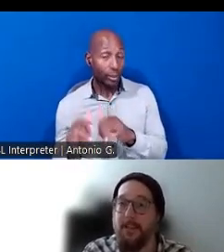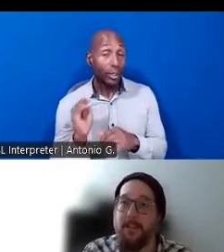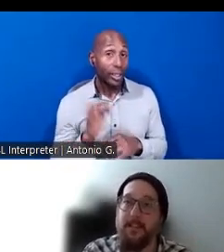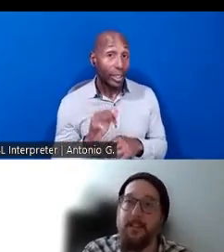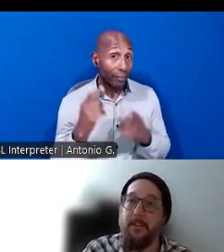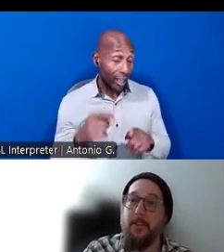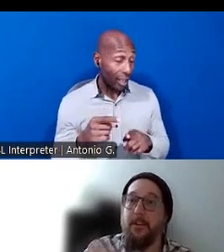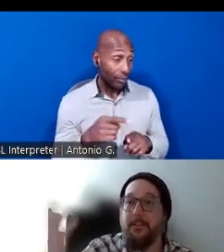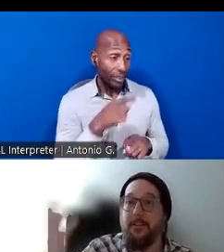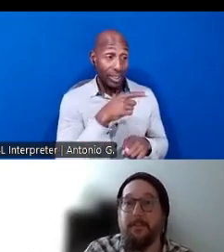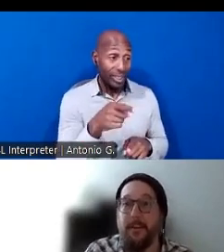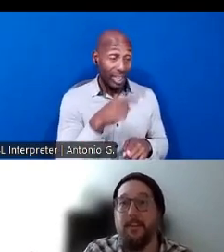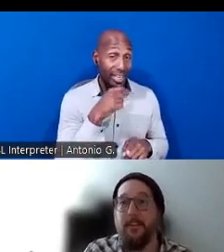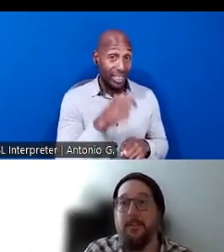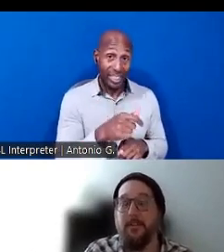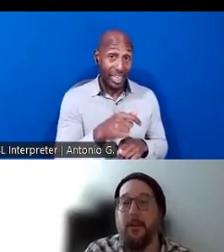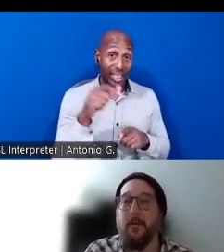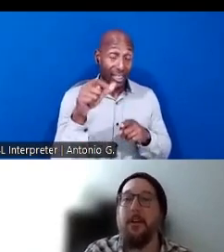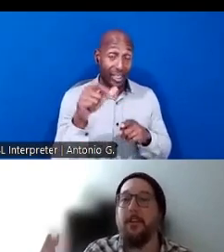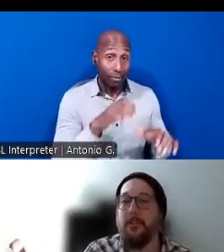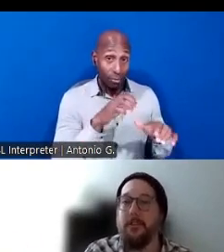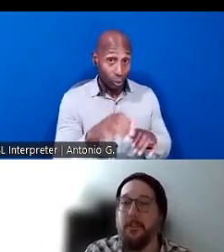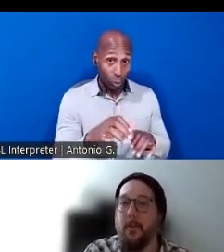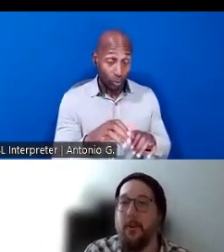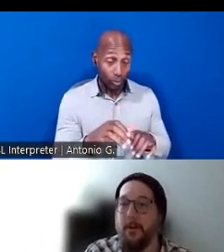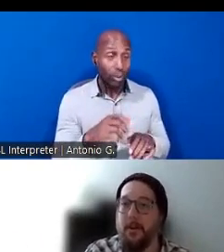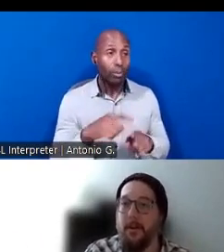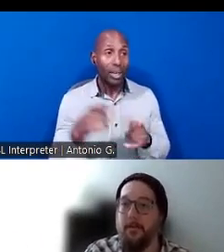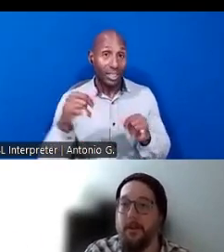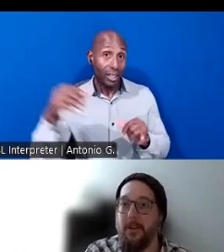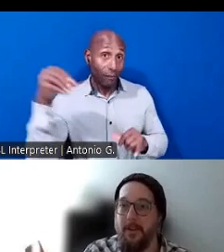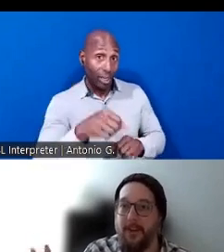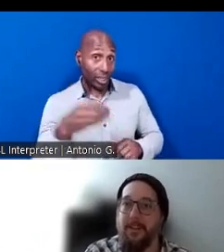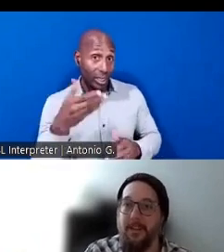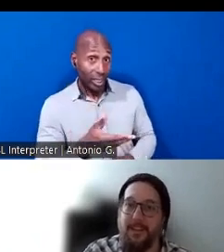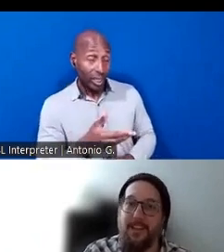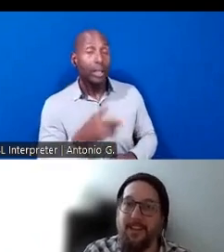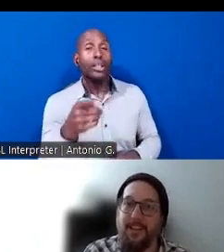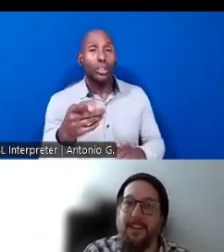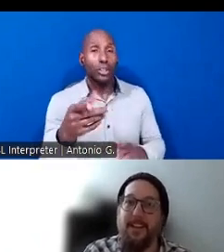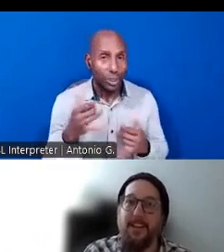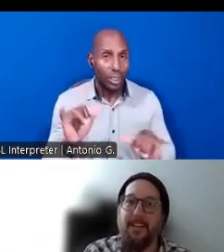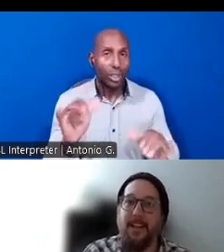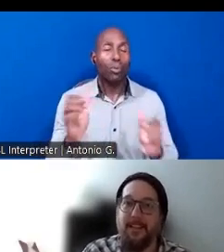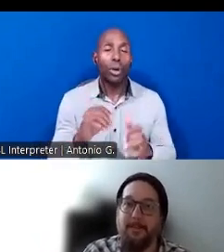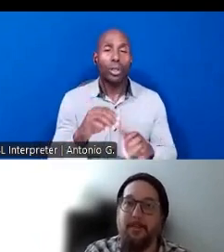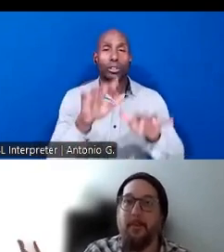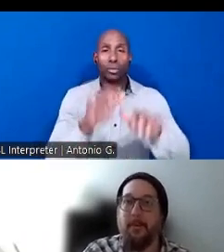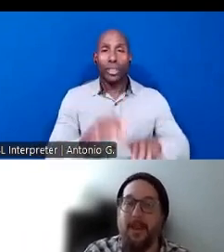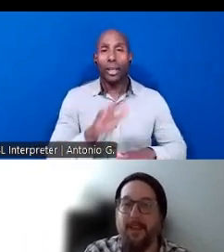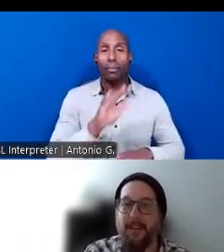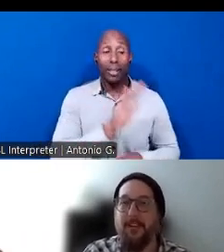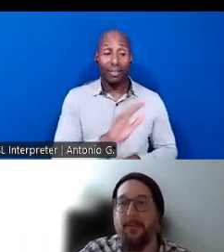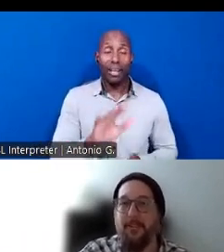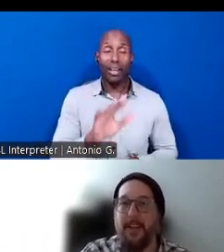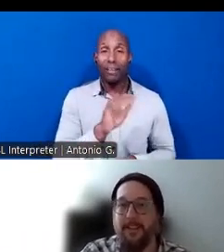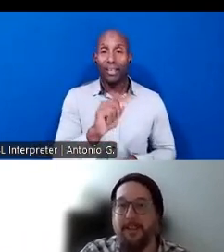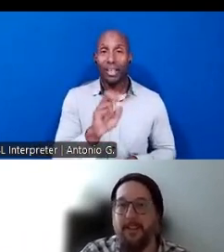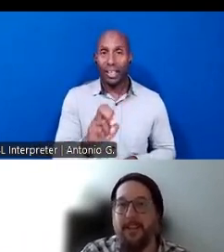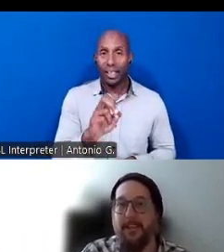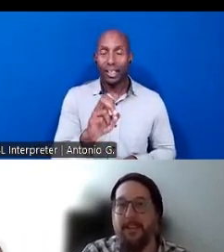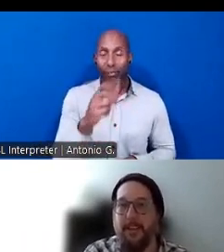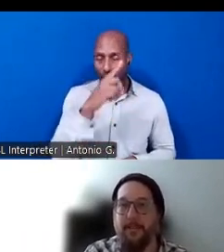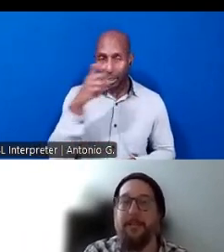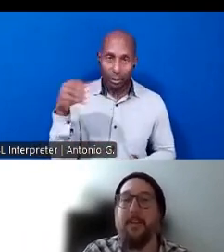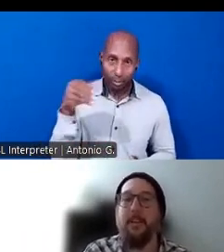those activities, even though they are still funded to do so, you're still going to want to input your FTE that these people were paid to do this